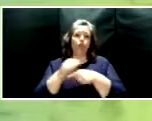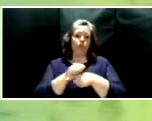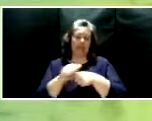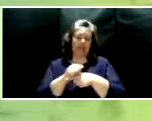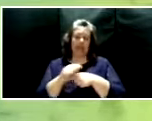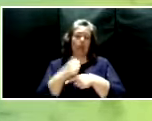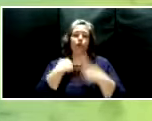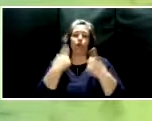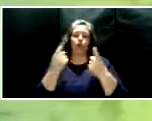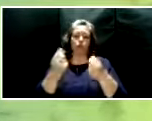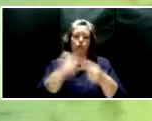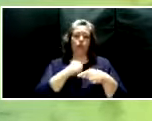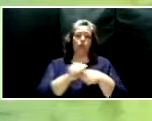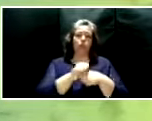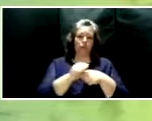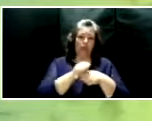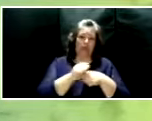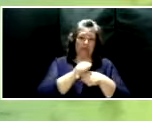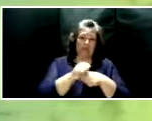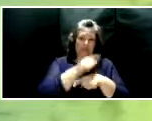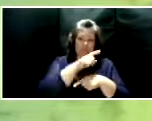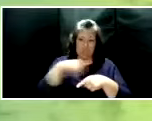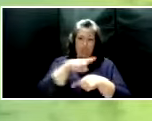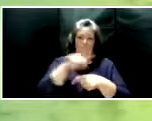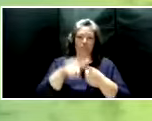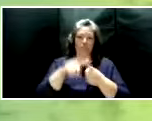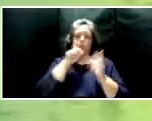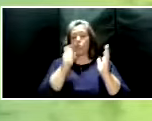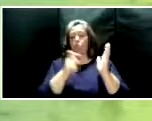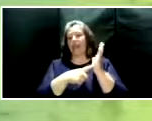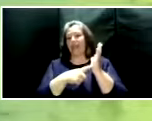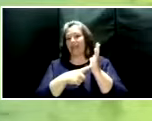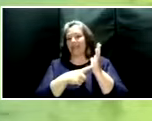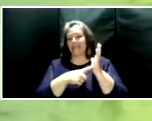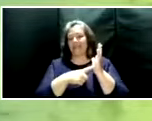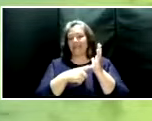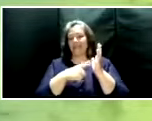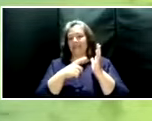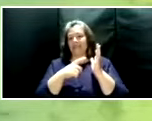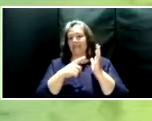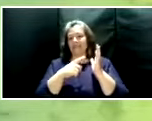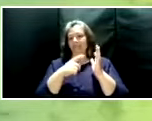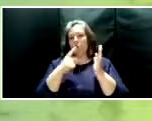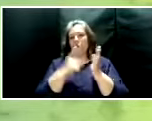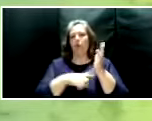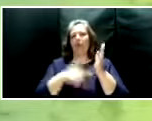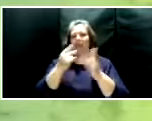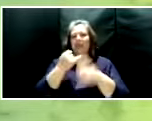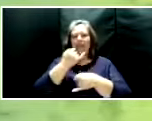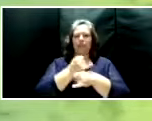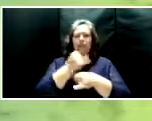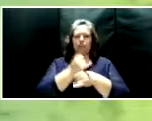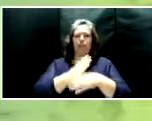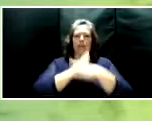are training individuals to recognize what those structural, and institutional barriers